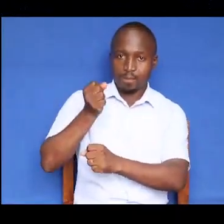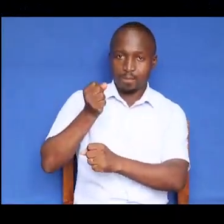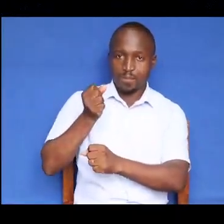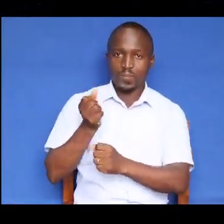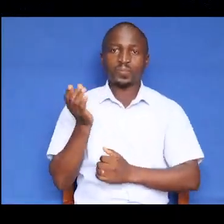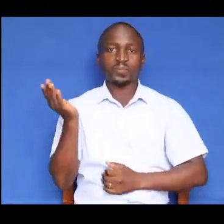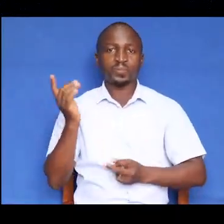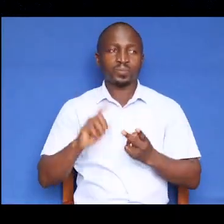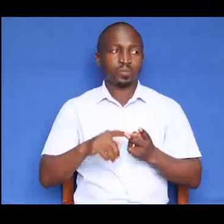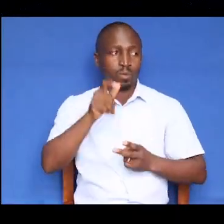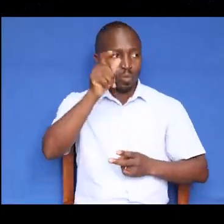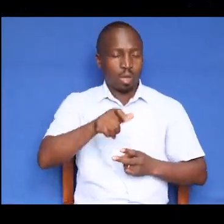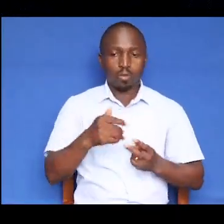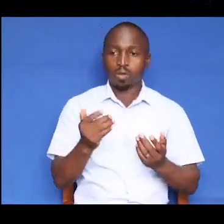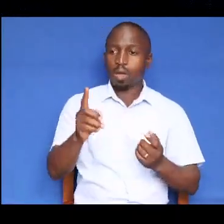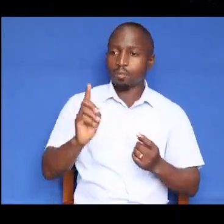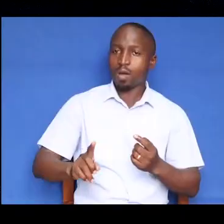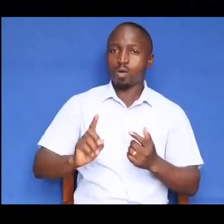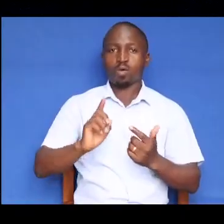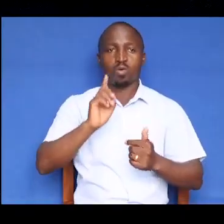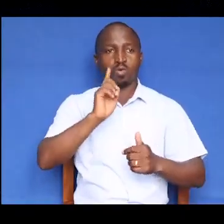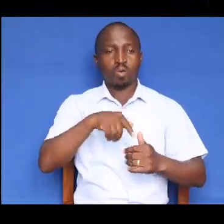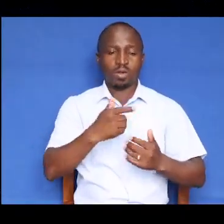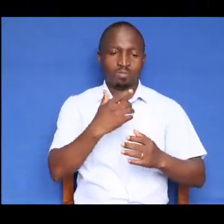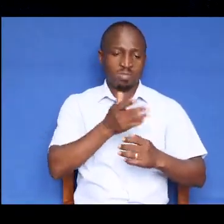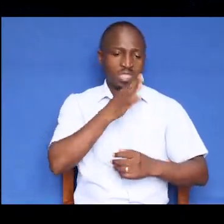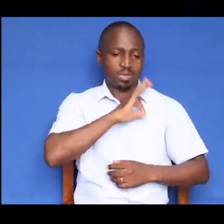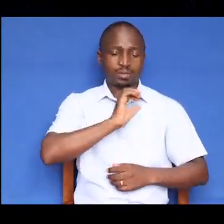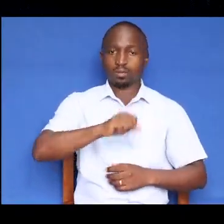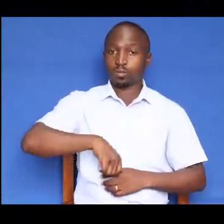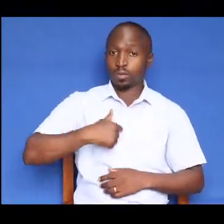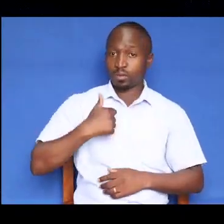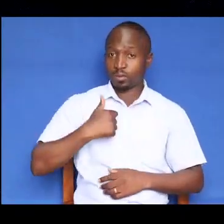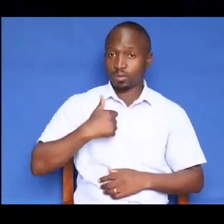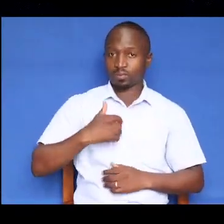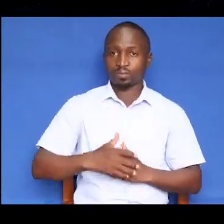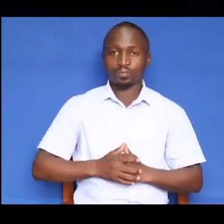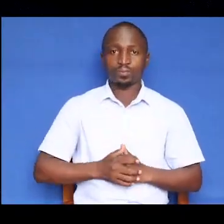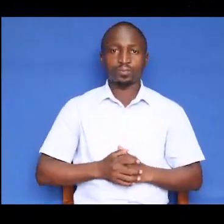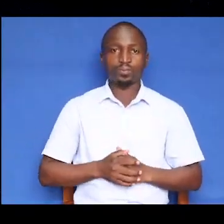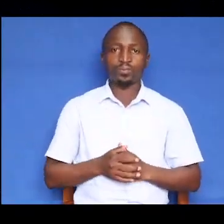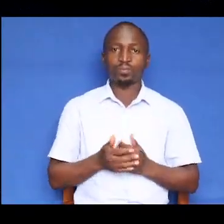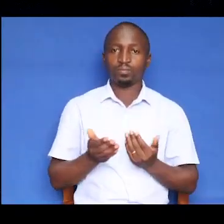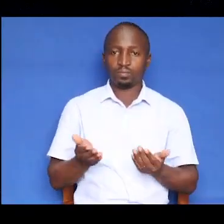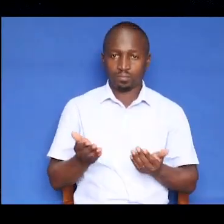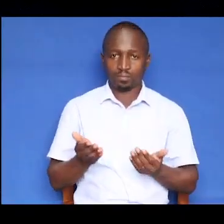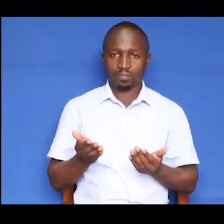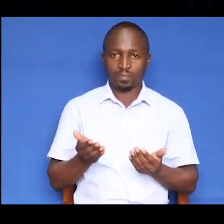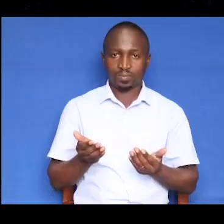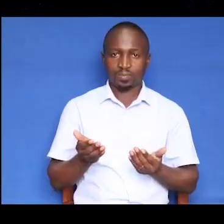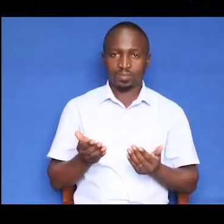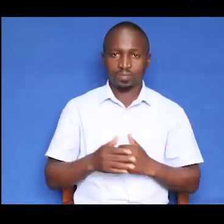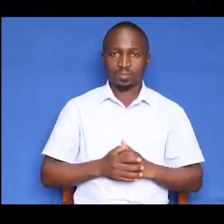incomes. Incomes from people who they have employed themselves. Income from